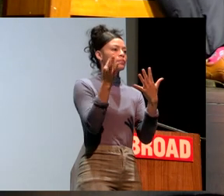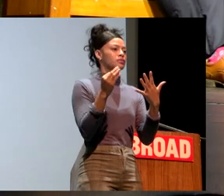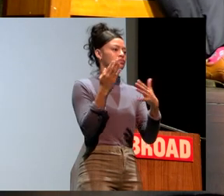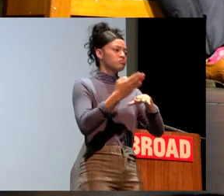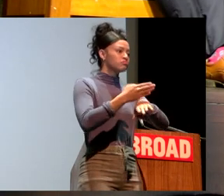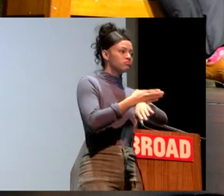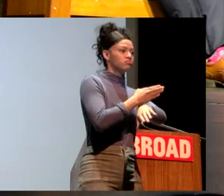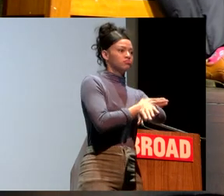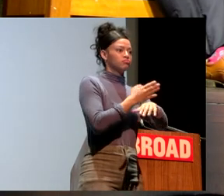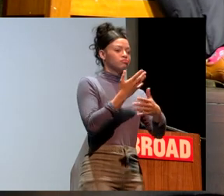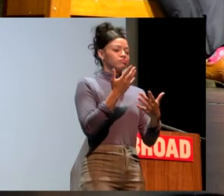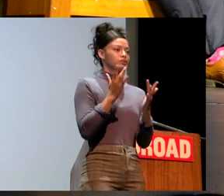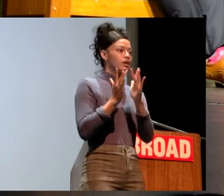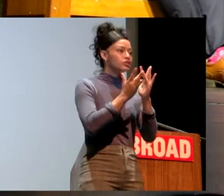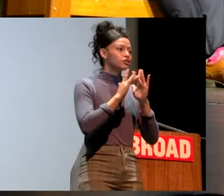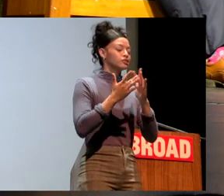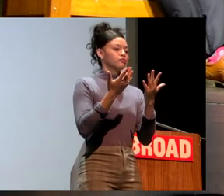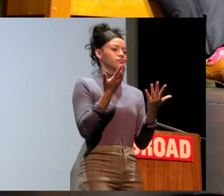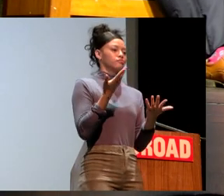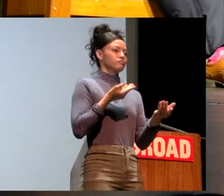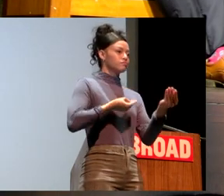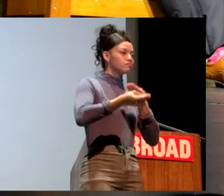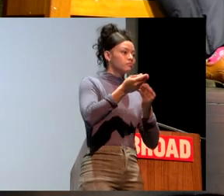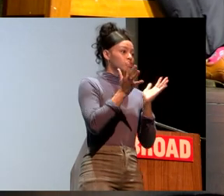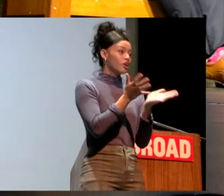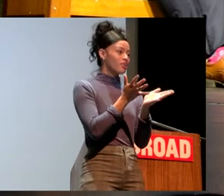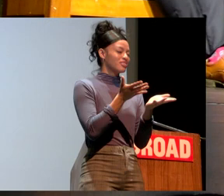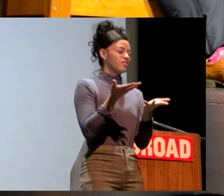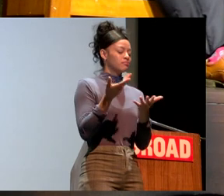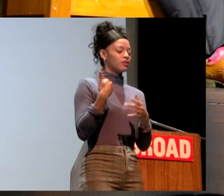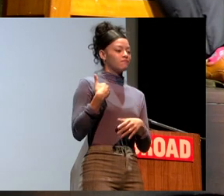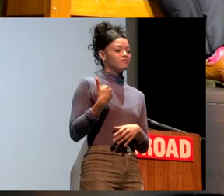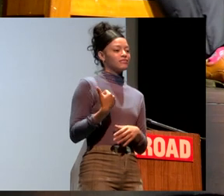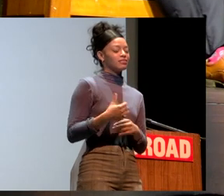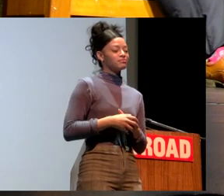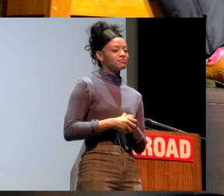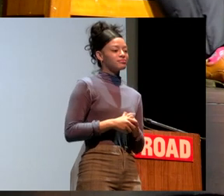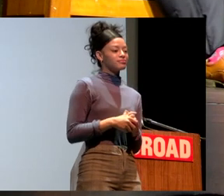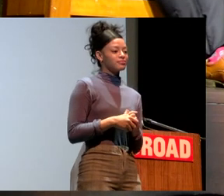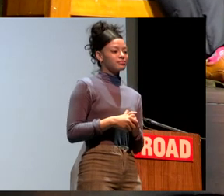to if your life is a normal life and you don't have rich parents flying you everywhere,